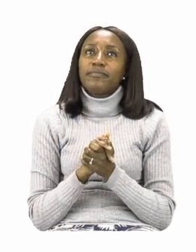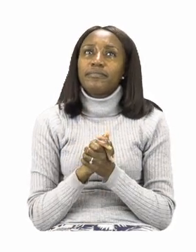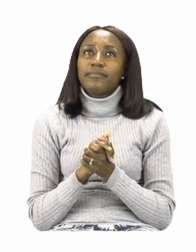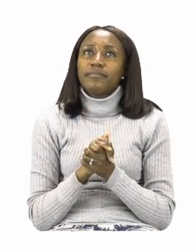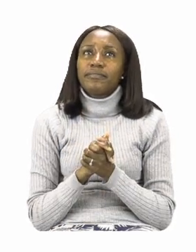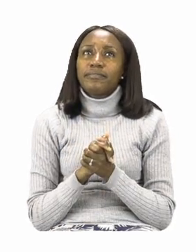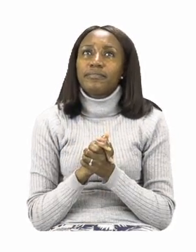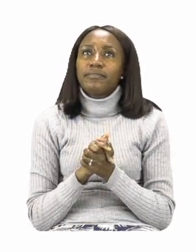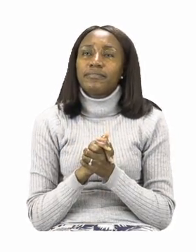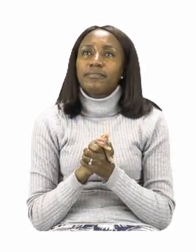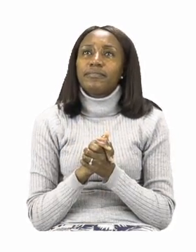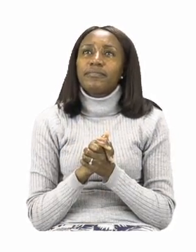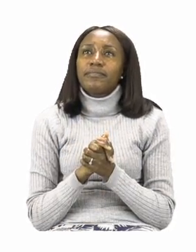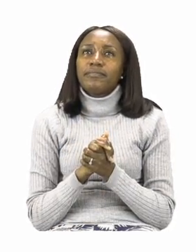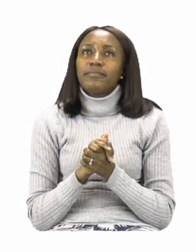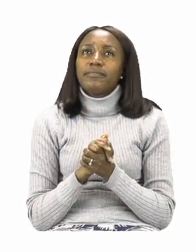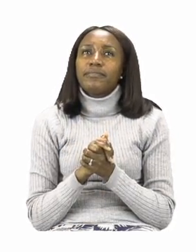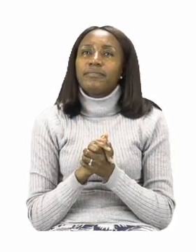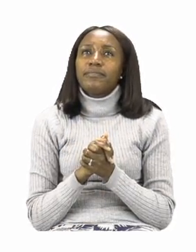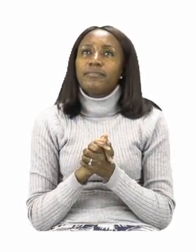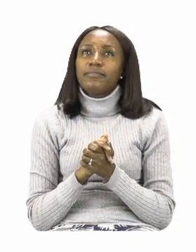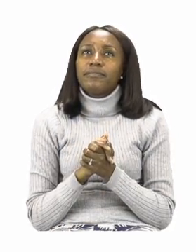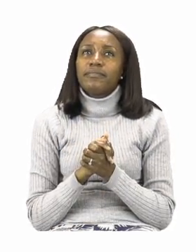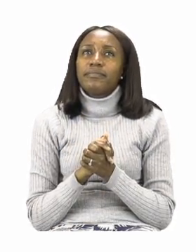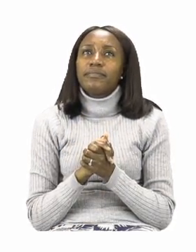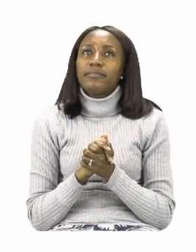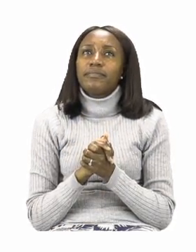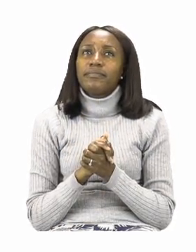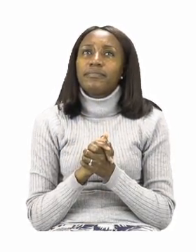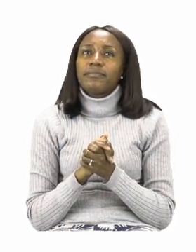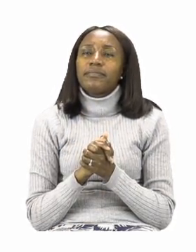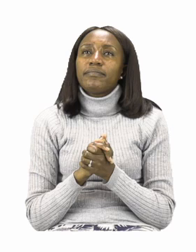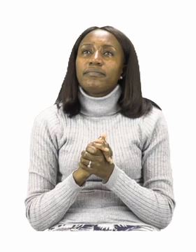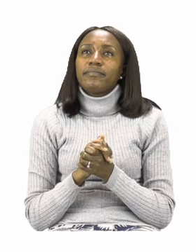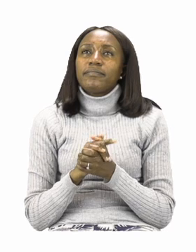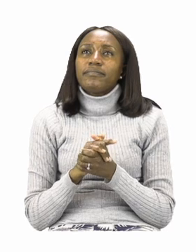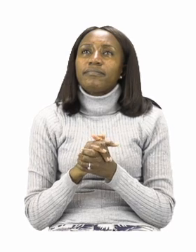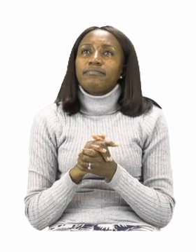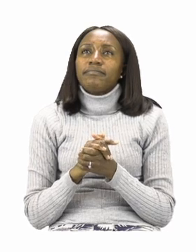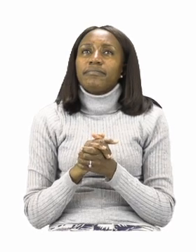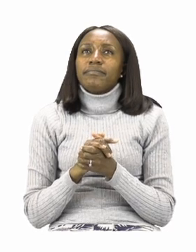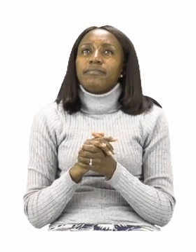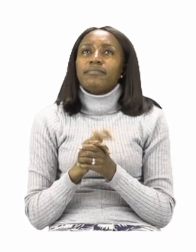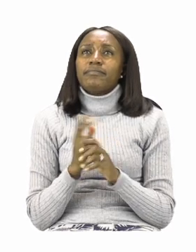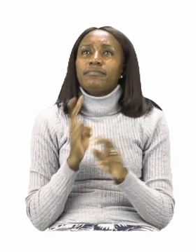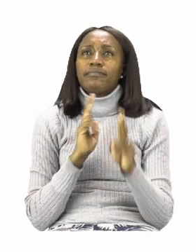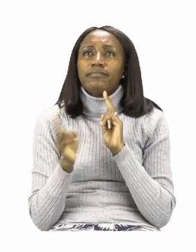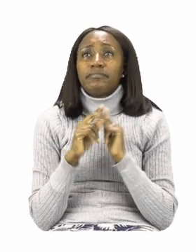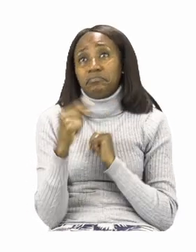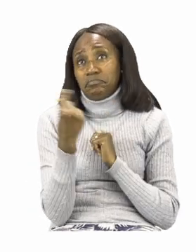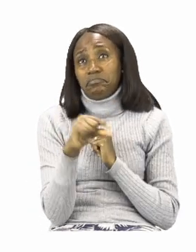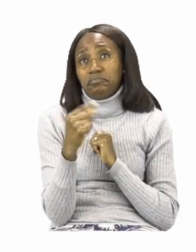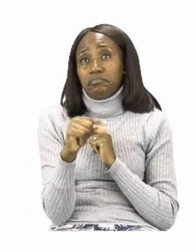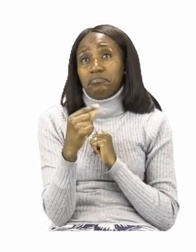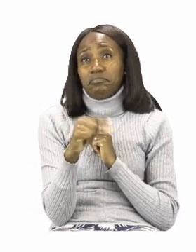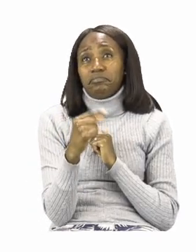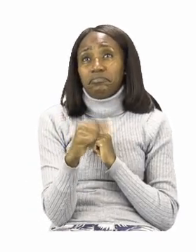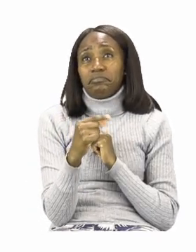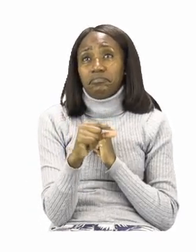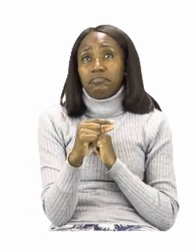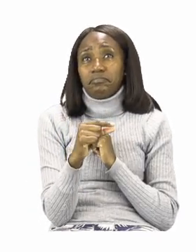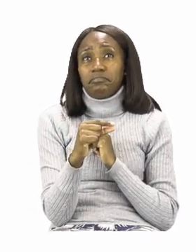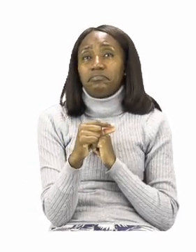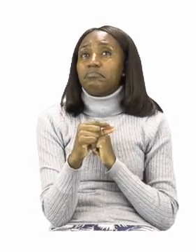On page 24, we are going to look at some grammar